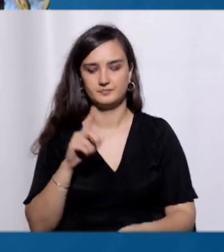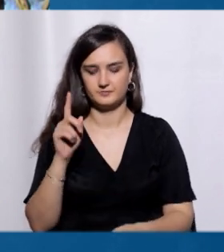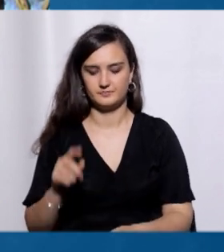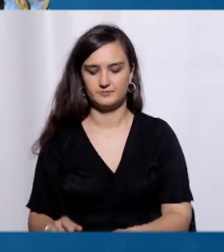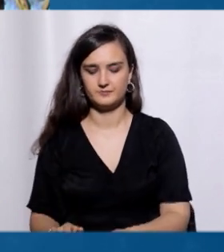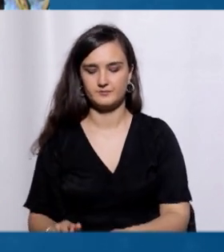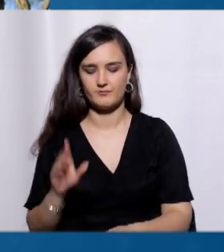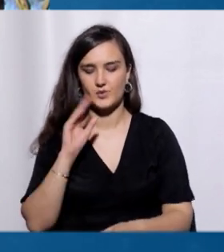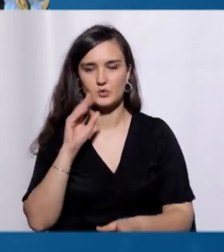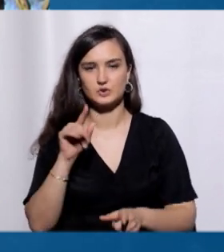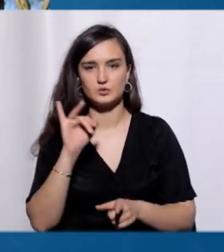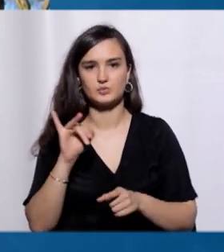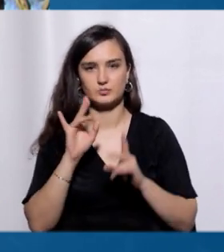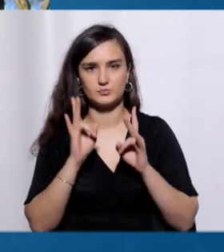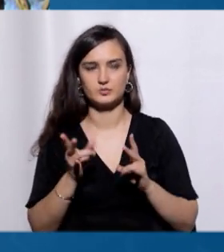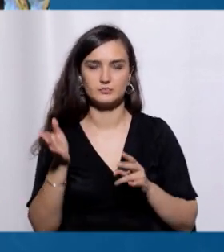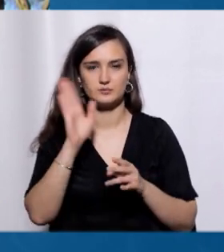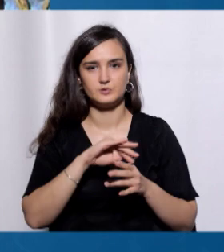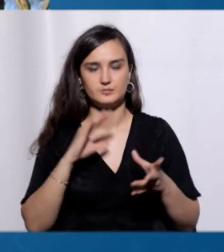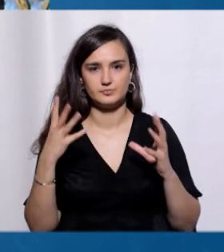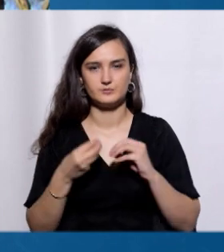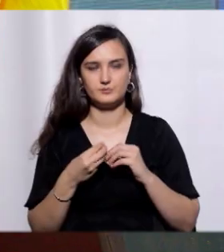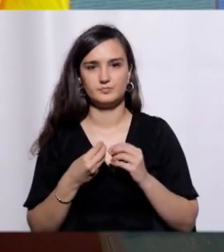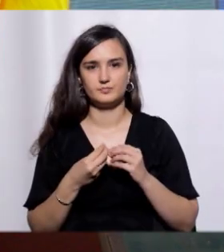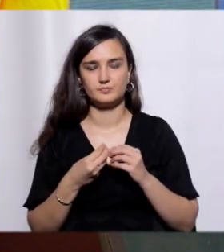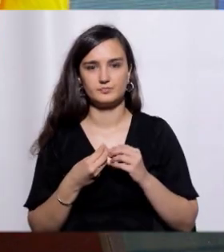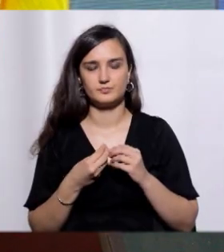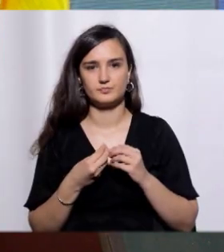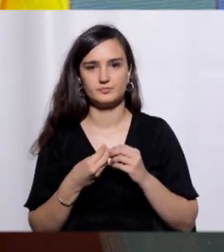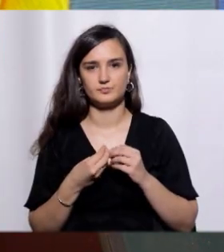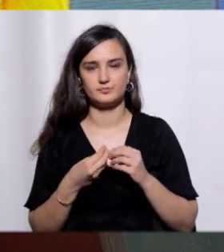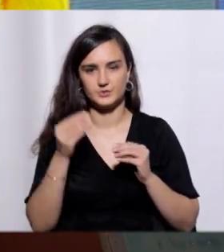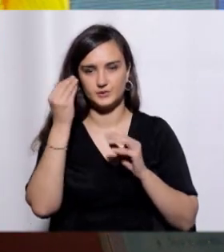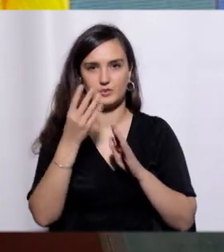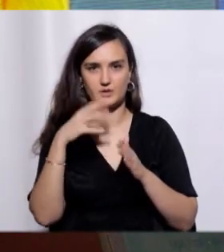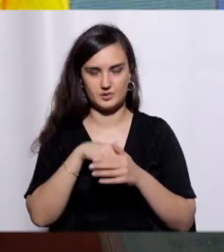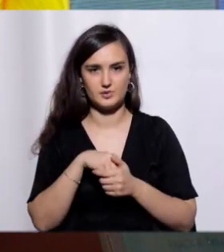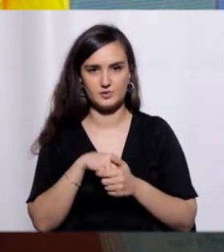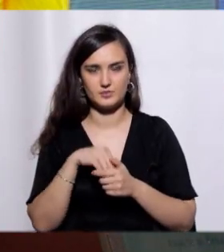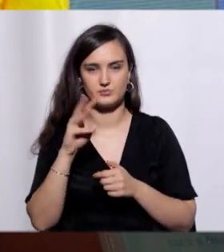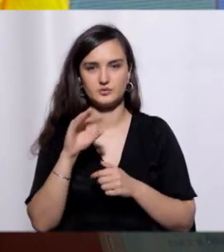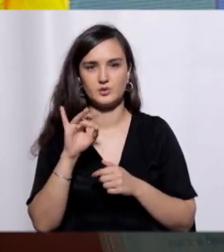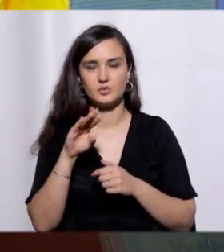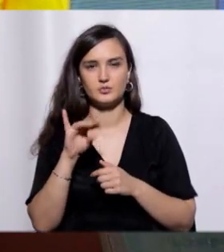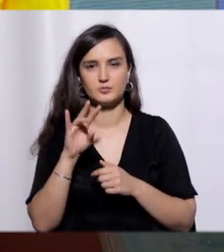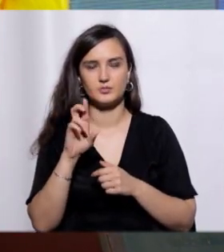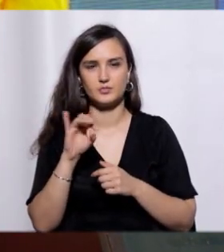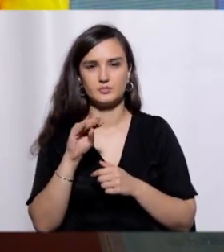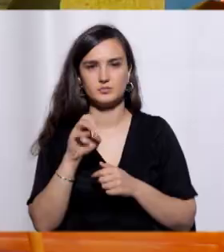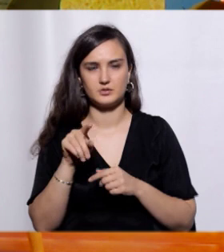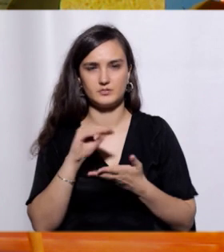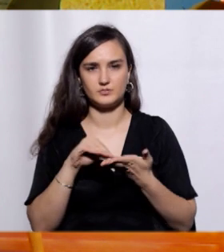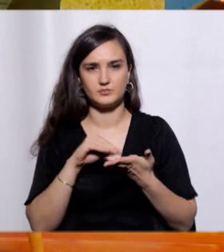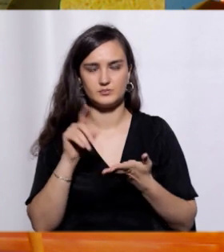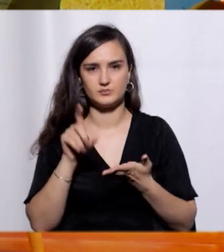with the when of the story. Let's set it in its context. Charlotte Bronte, the